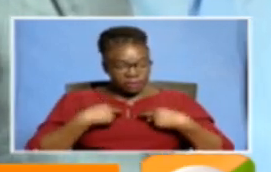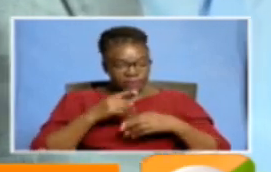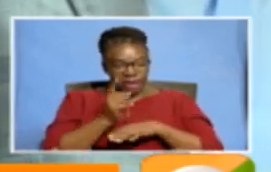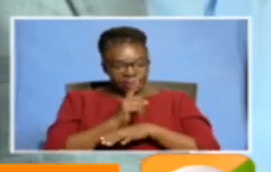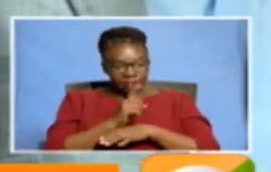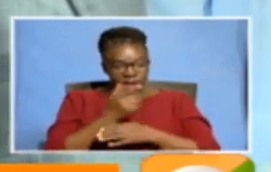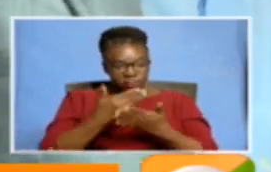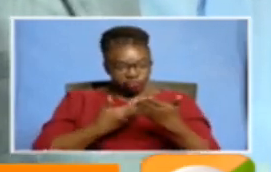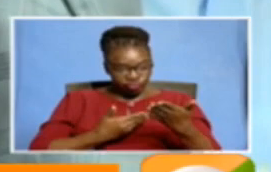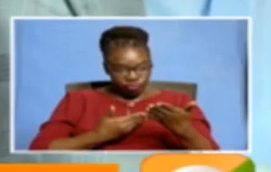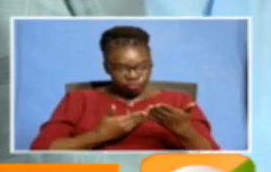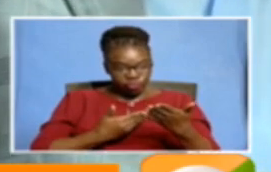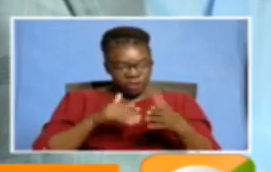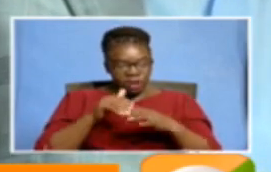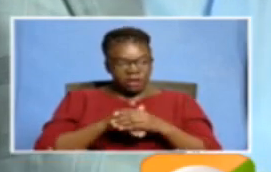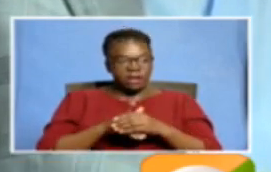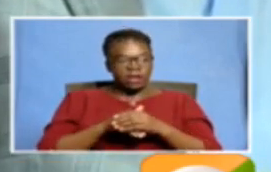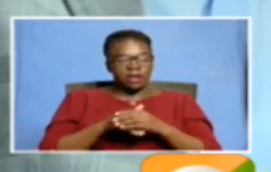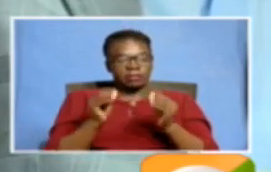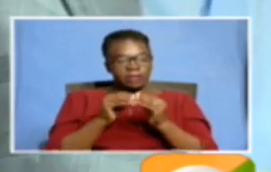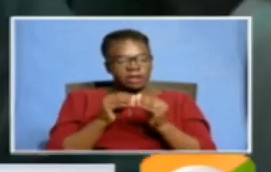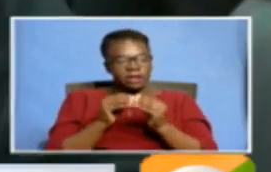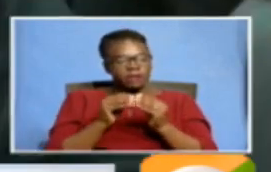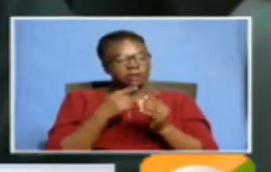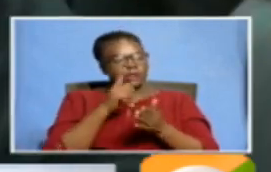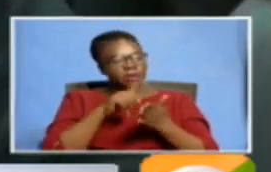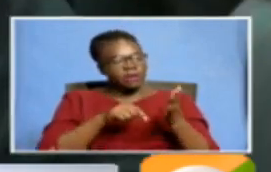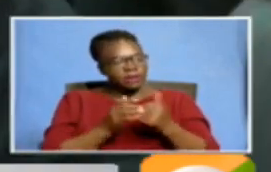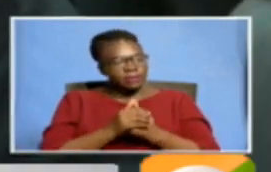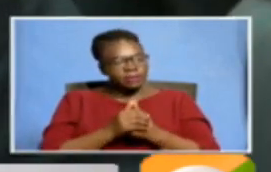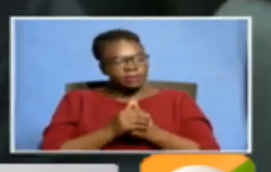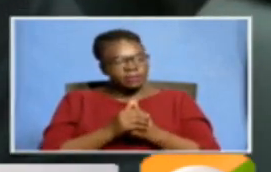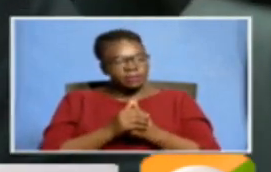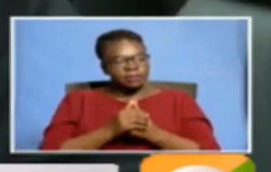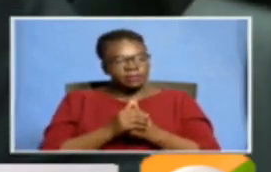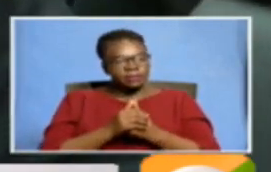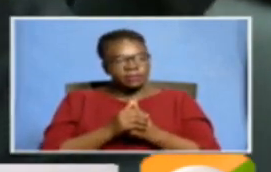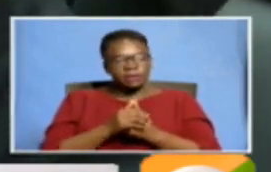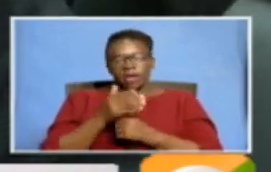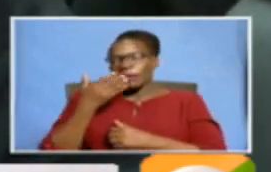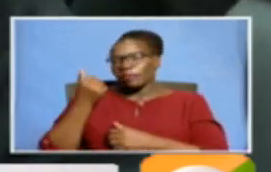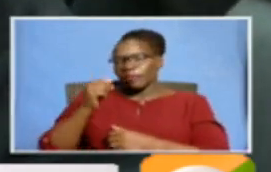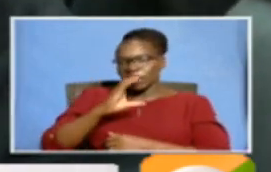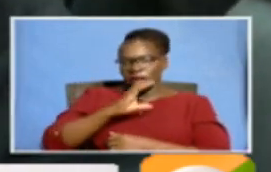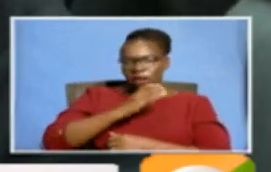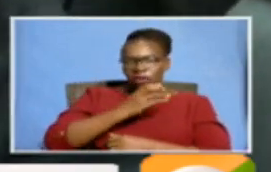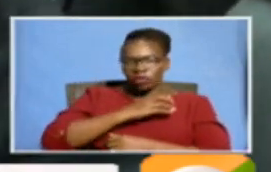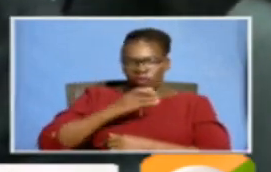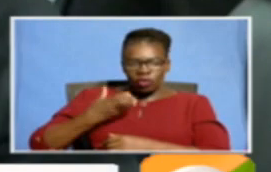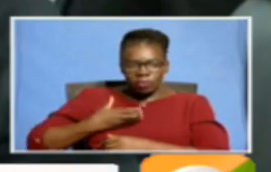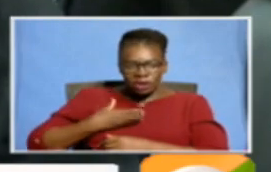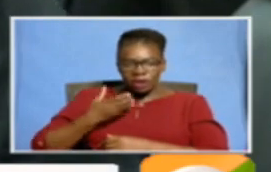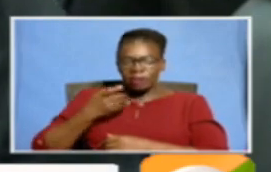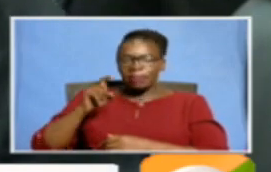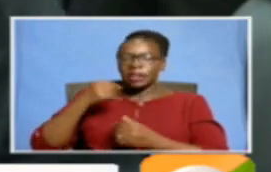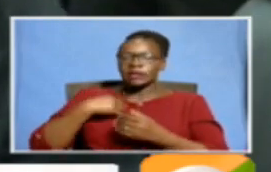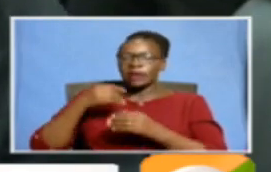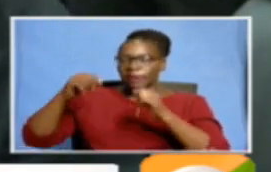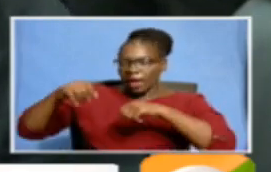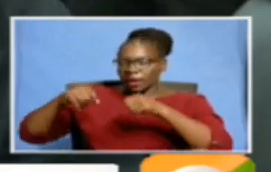form in a plenary meeting again. What will you say? In a committee, it's better to have consensus than voting now and